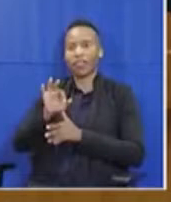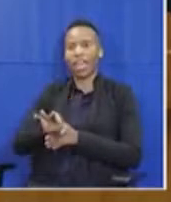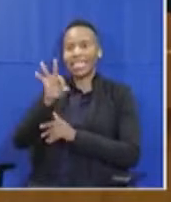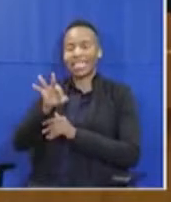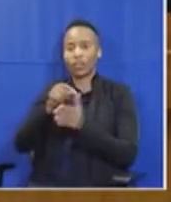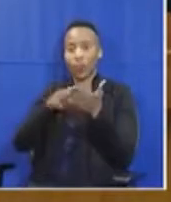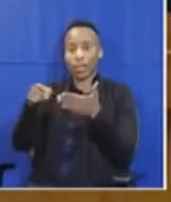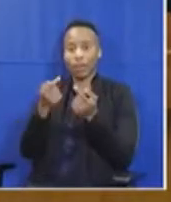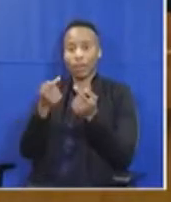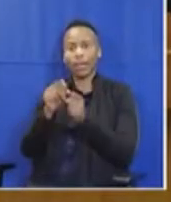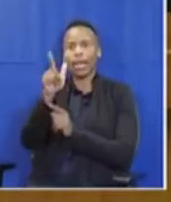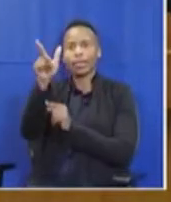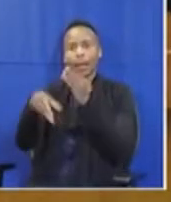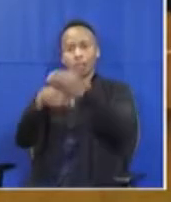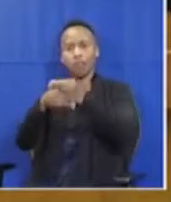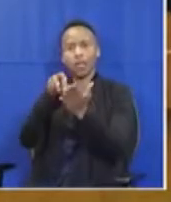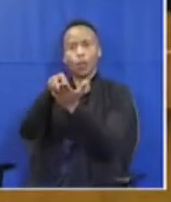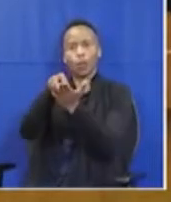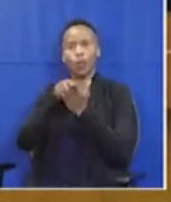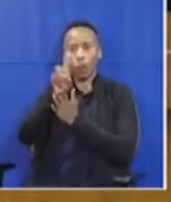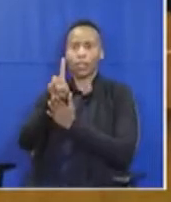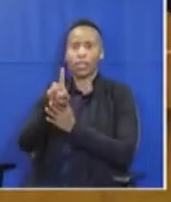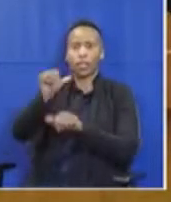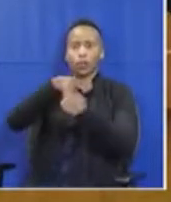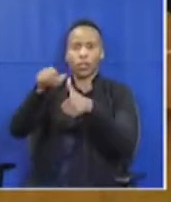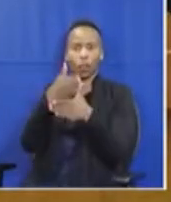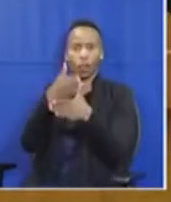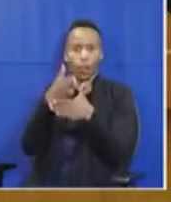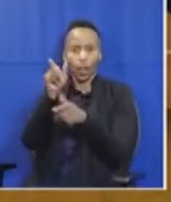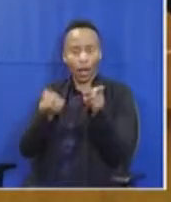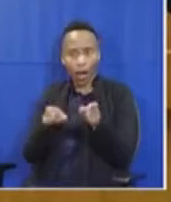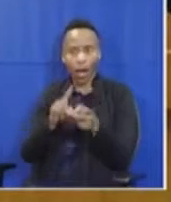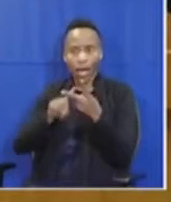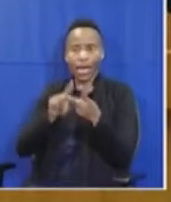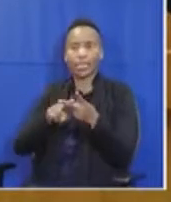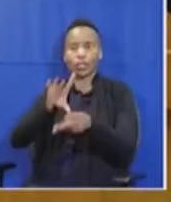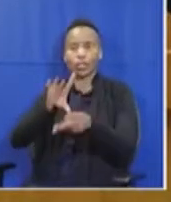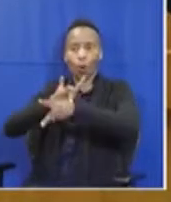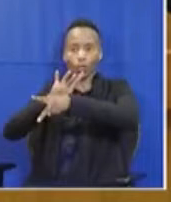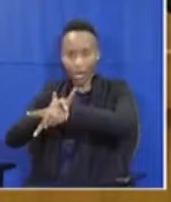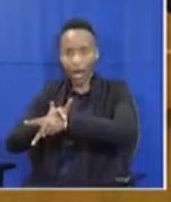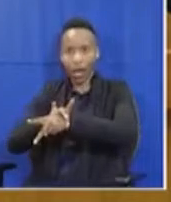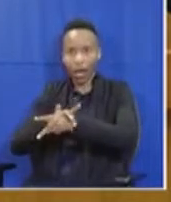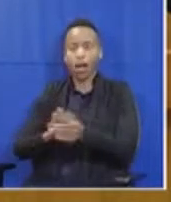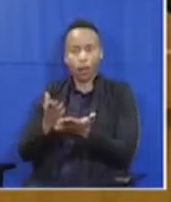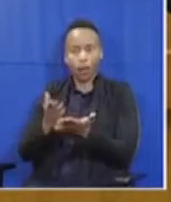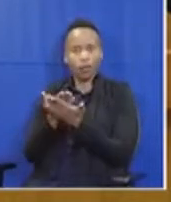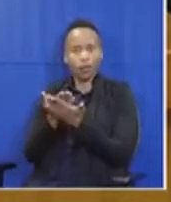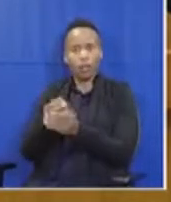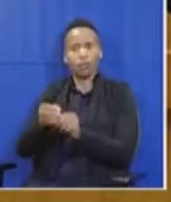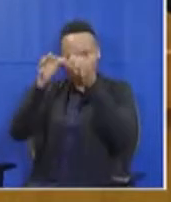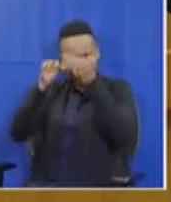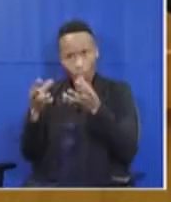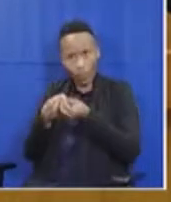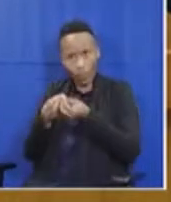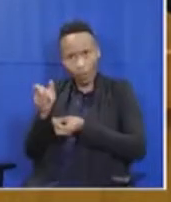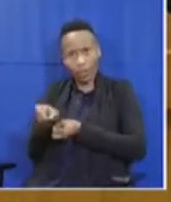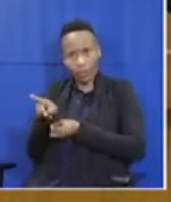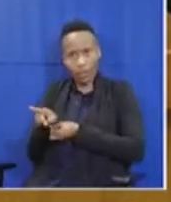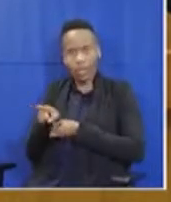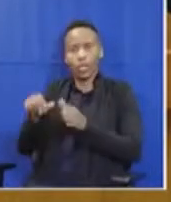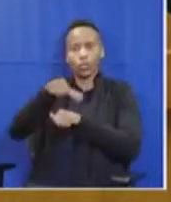a requirement that a social worker and a medical practitioner take the necessary decision together, as a social worker is